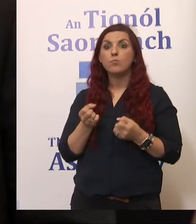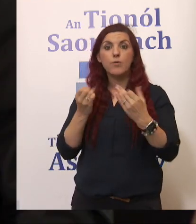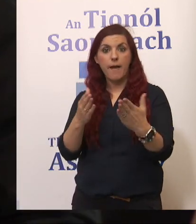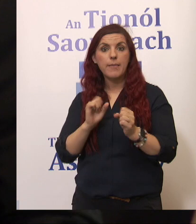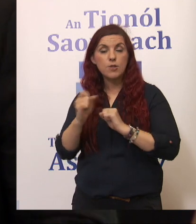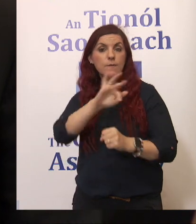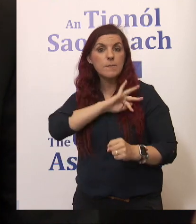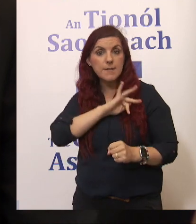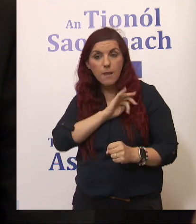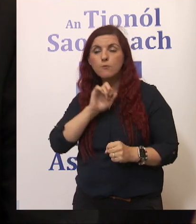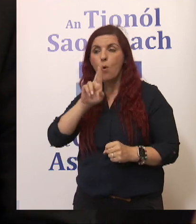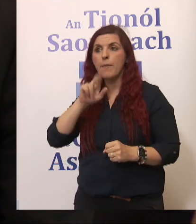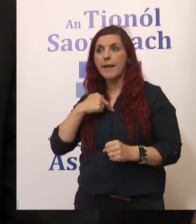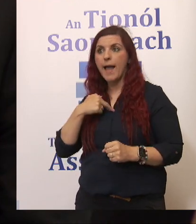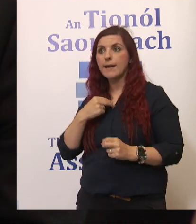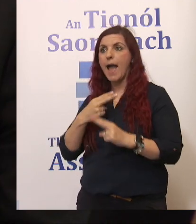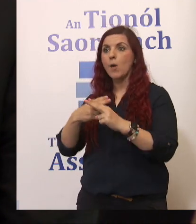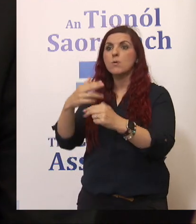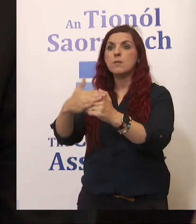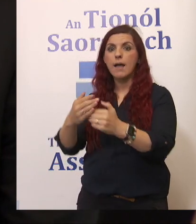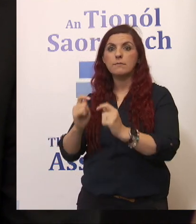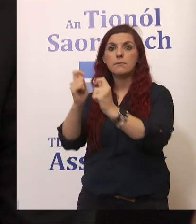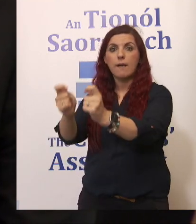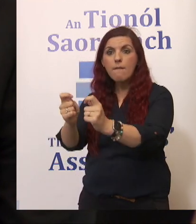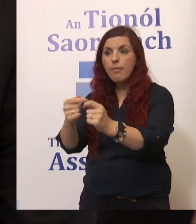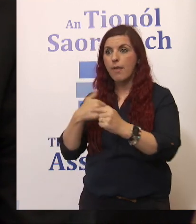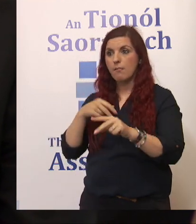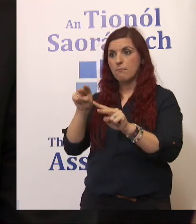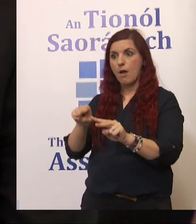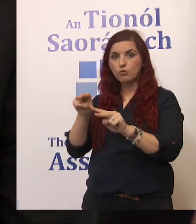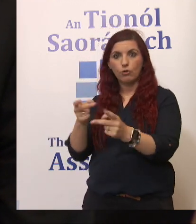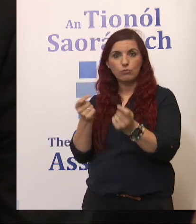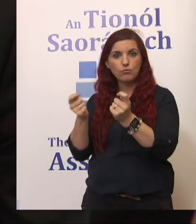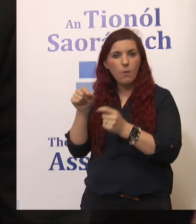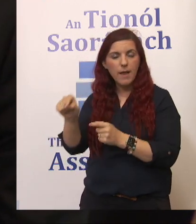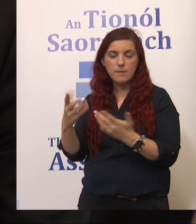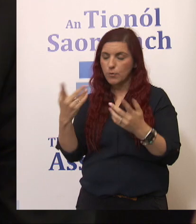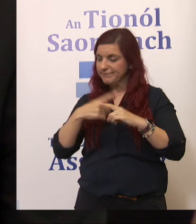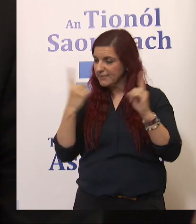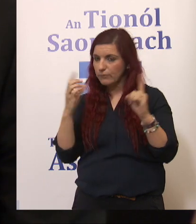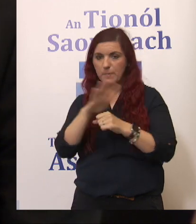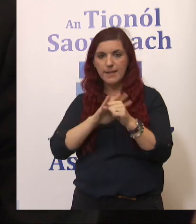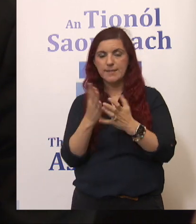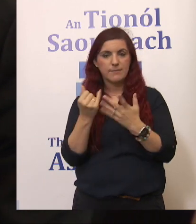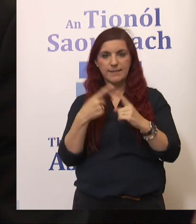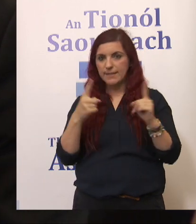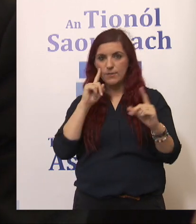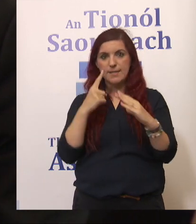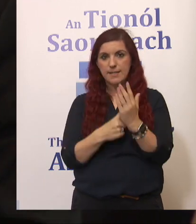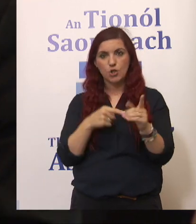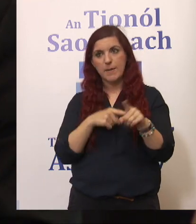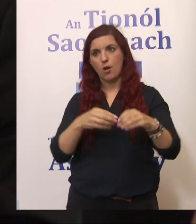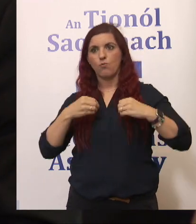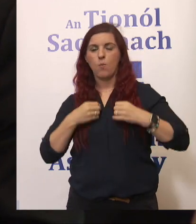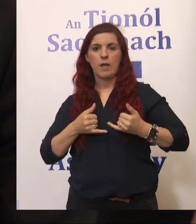and different cities have taken different approaches to those kinds of things. They've made their decisions based on the circumstances that exist in their area.